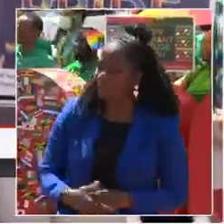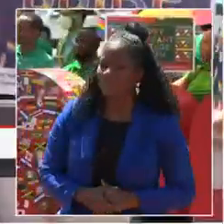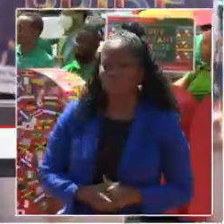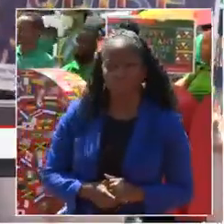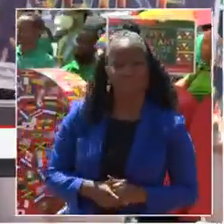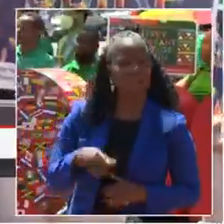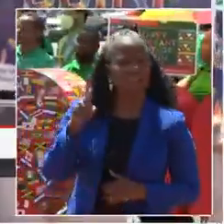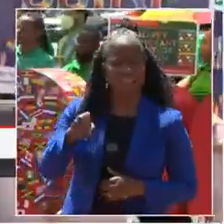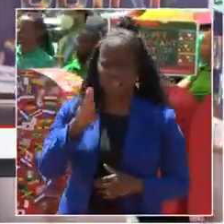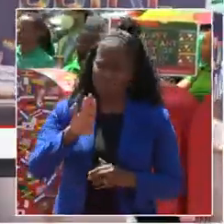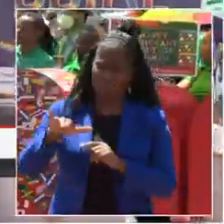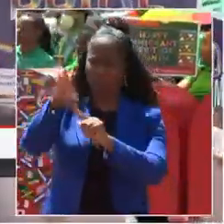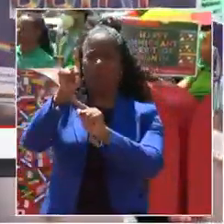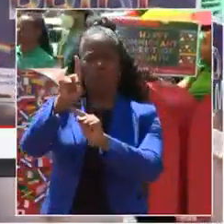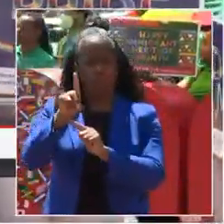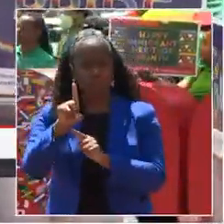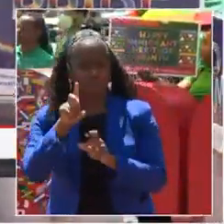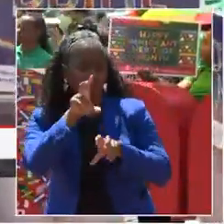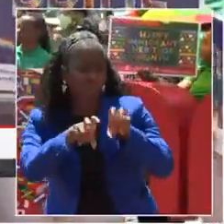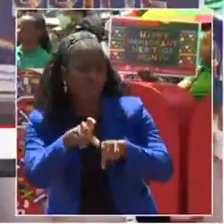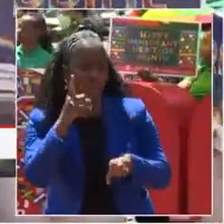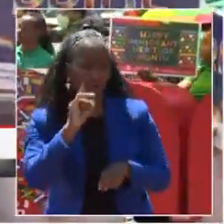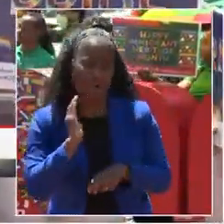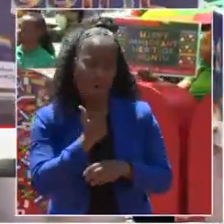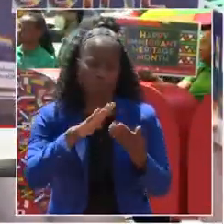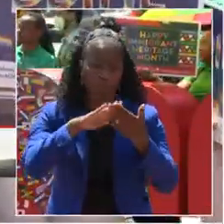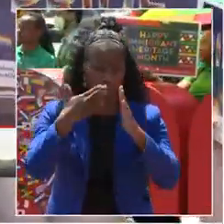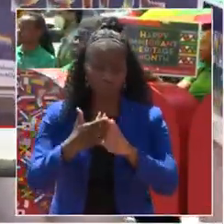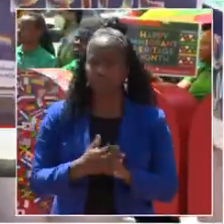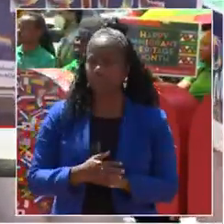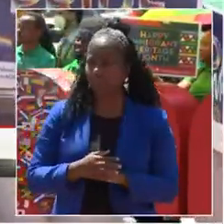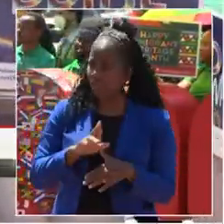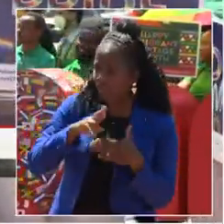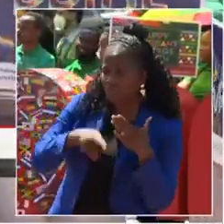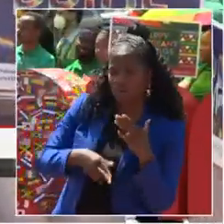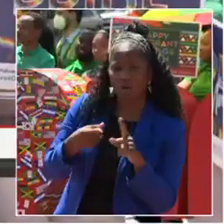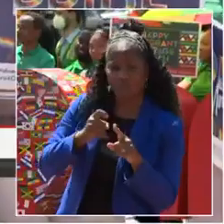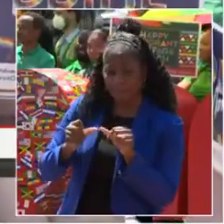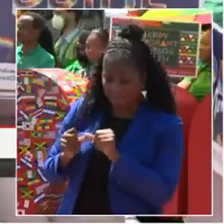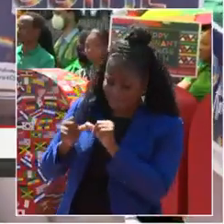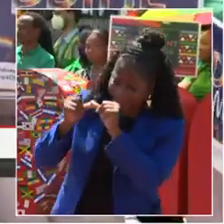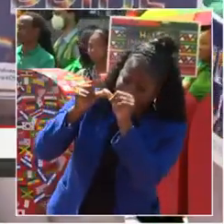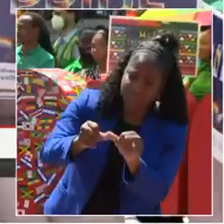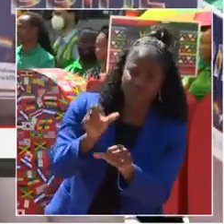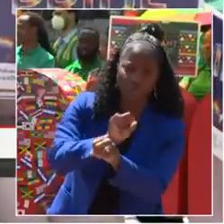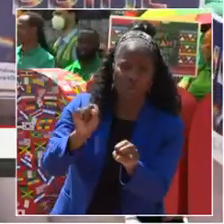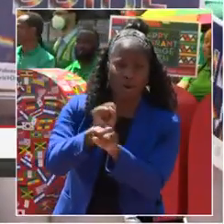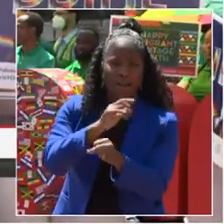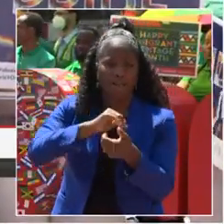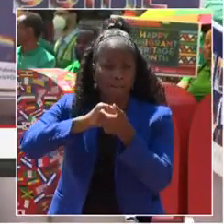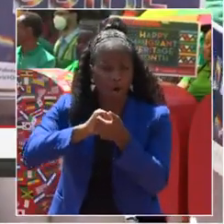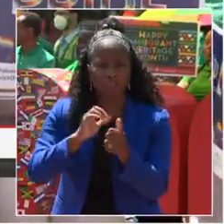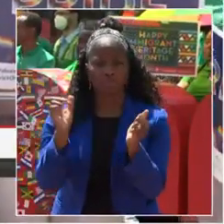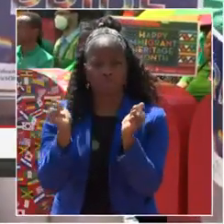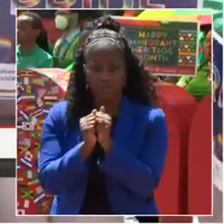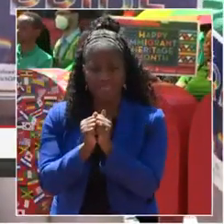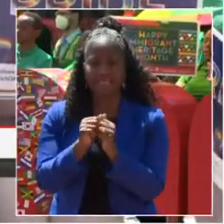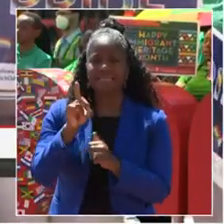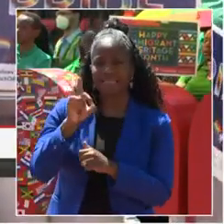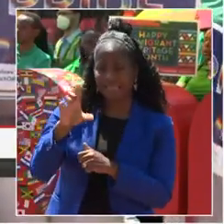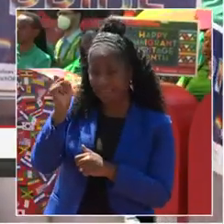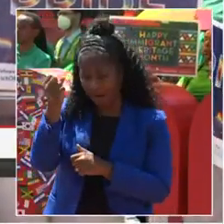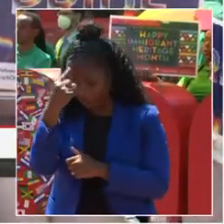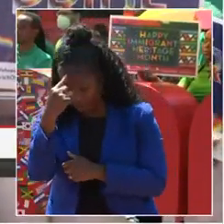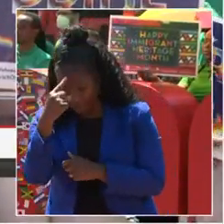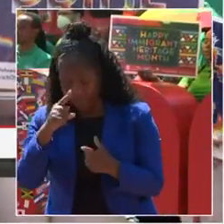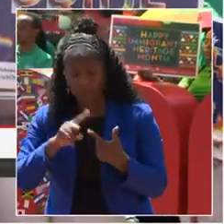These bold investments for our LGBTQ plus community are the result of the continued work and partnership with DC